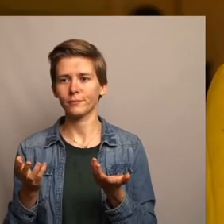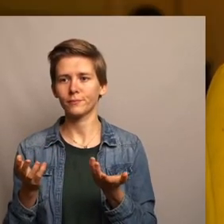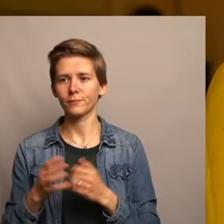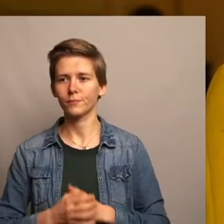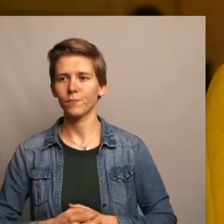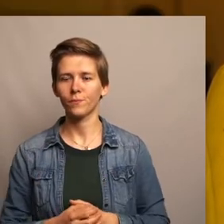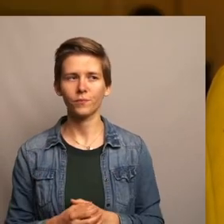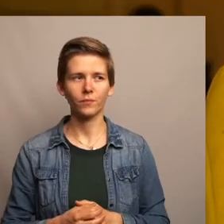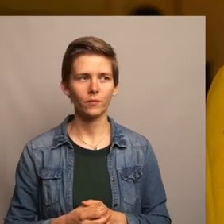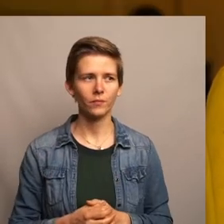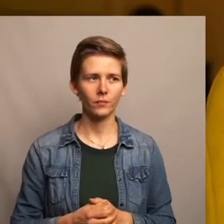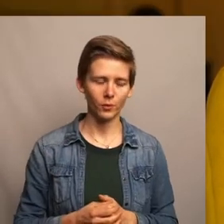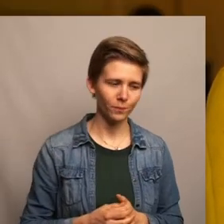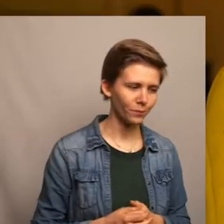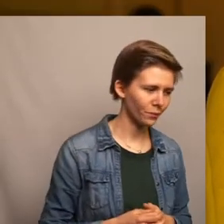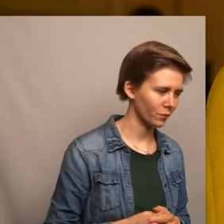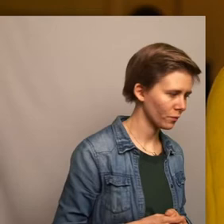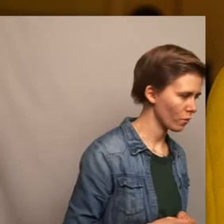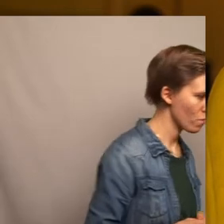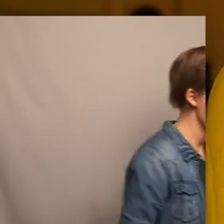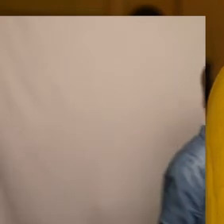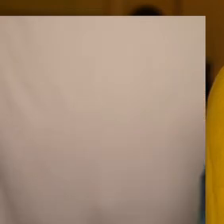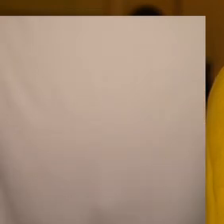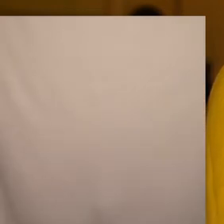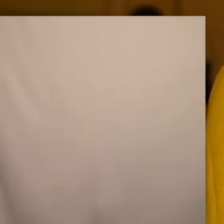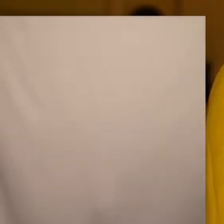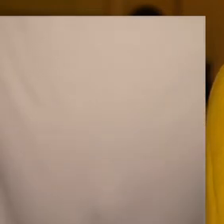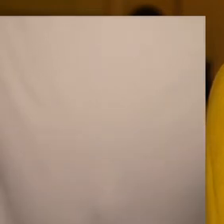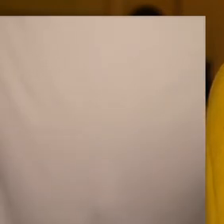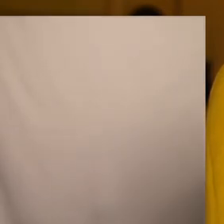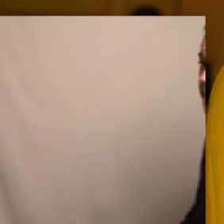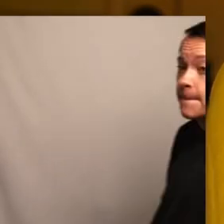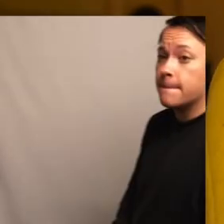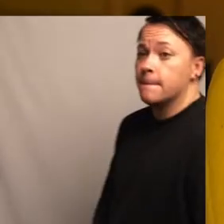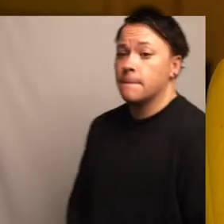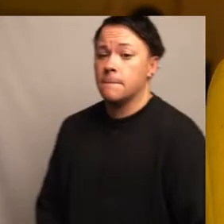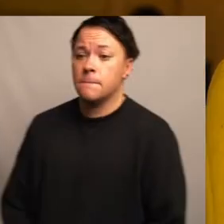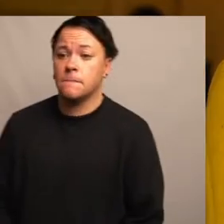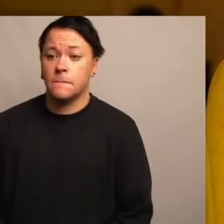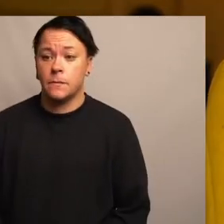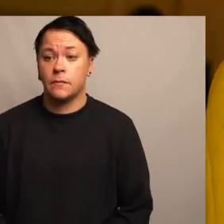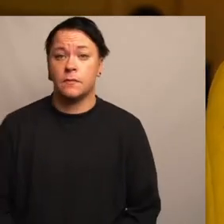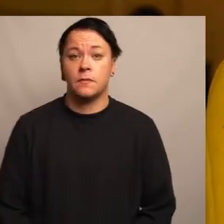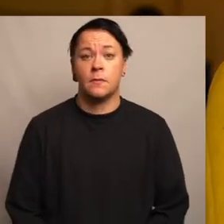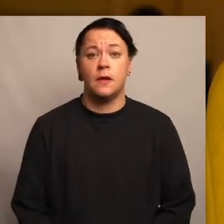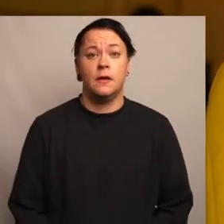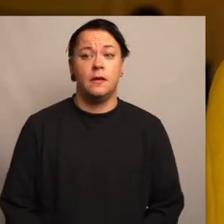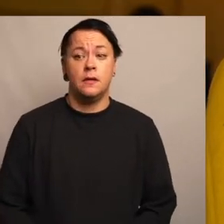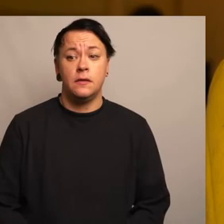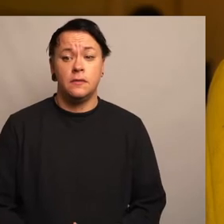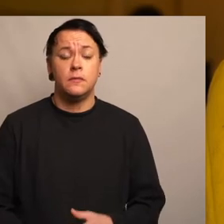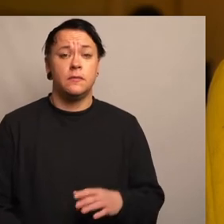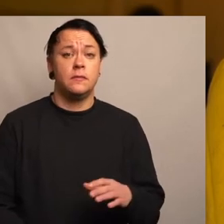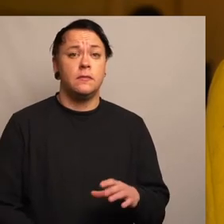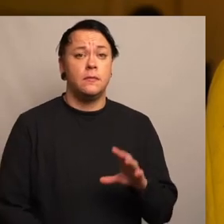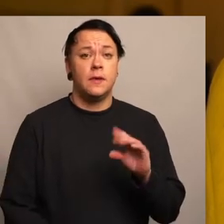trust. People yes. come from country where they are traumatized by authority, yes. traumatized by police, by everyone who have a power.